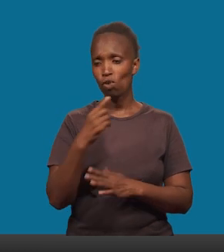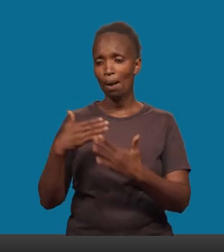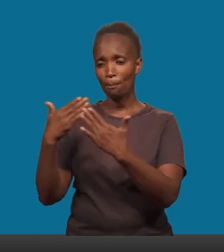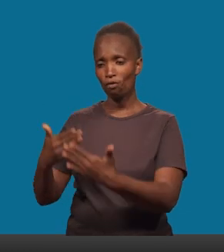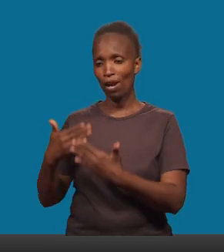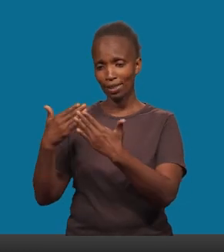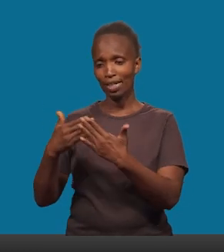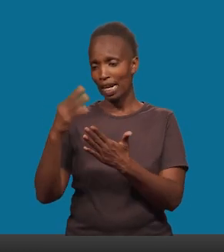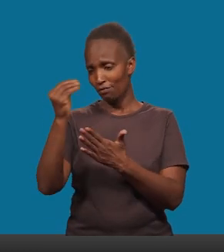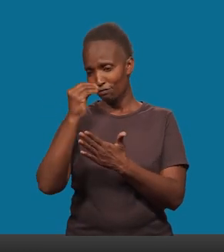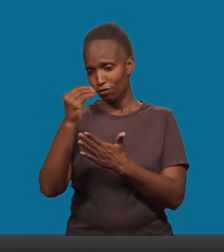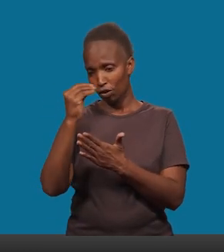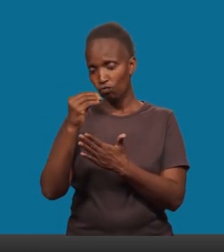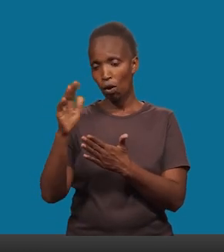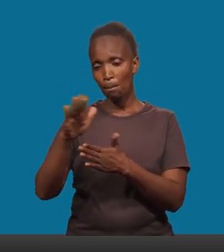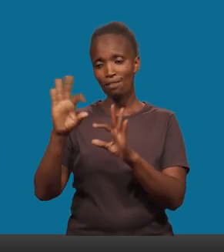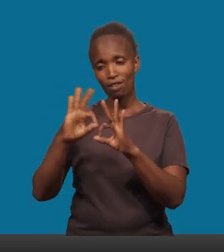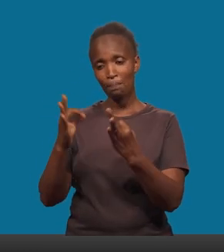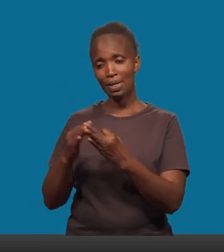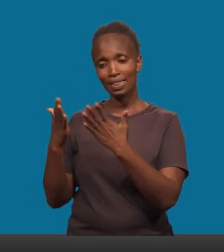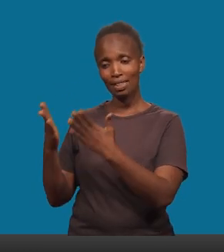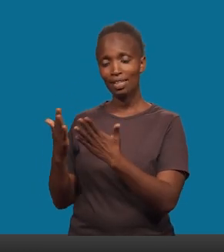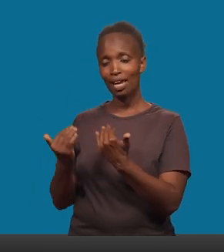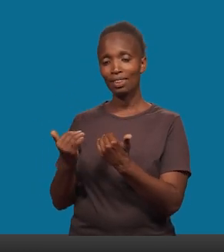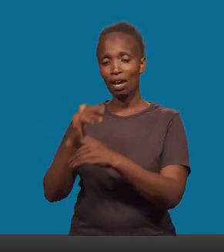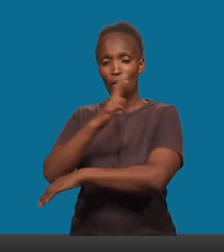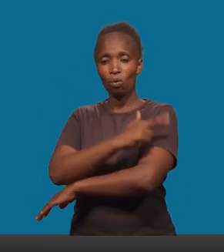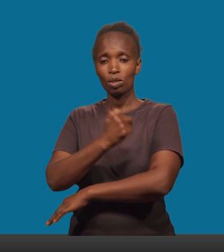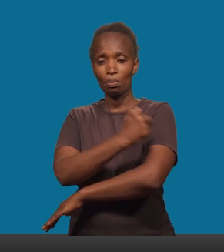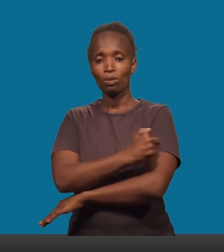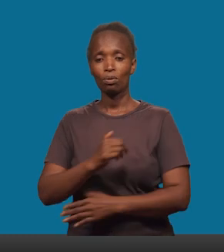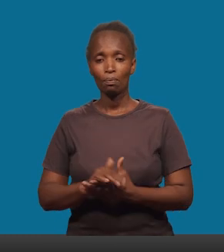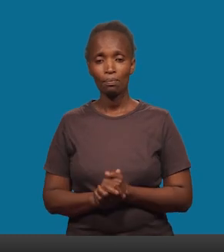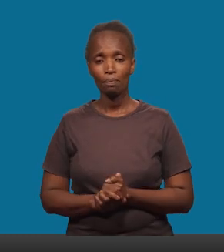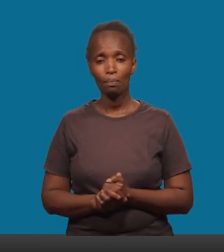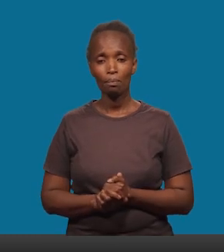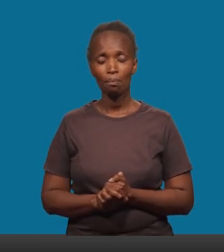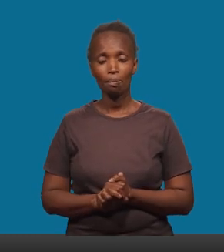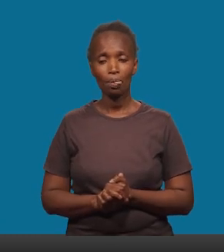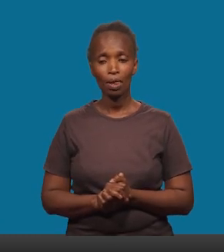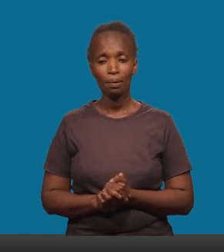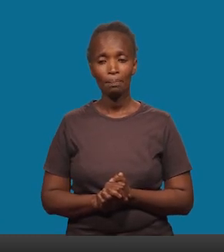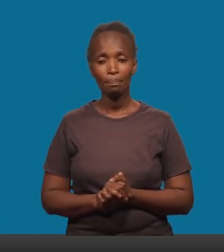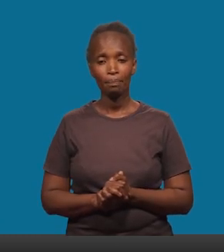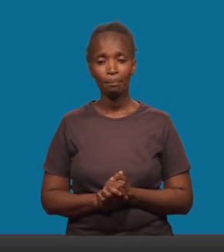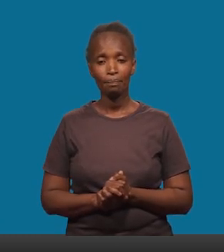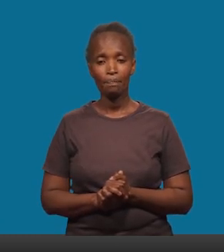are breadwinners, they are now sleeping or they are lying in beds in the hospital under